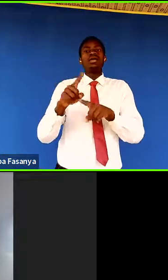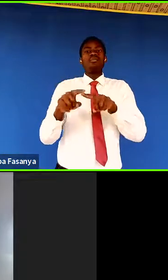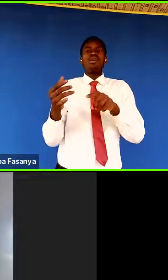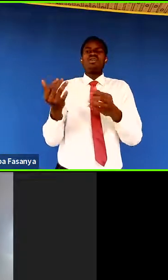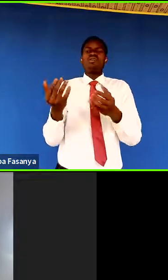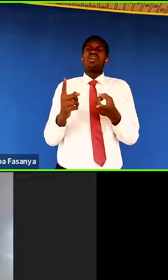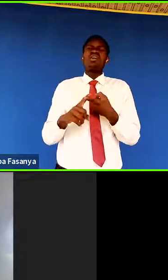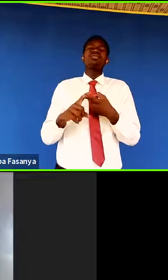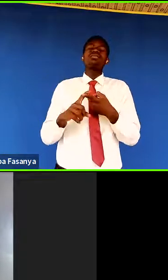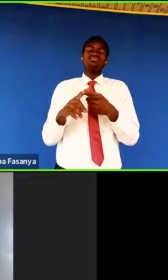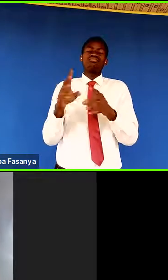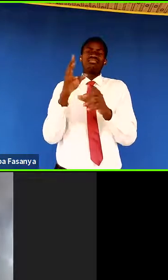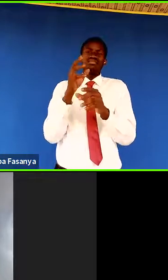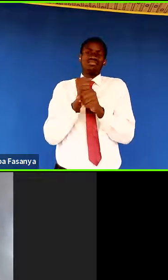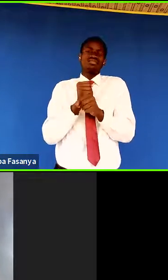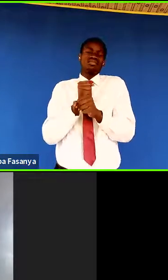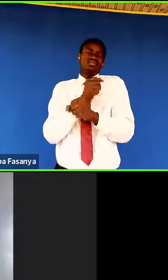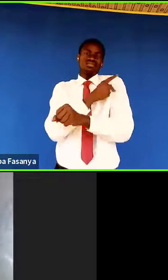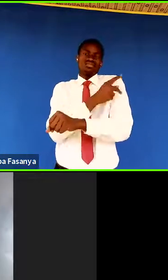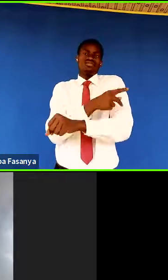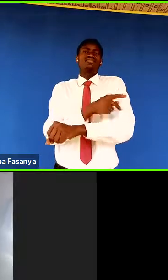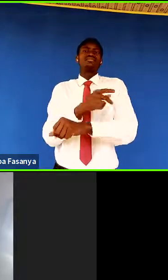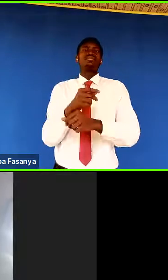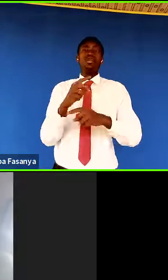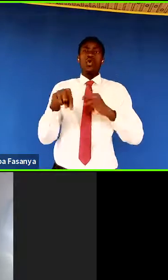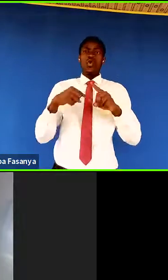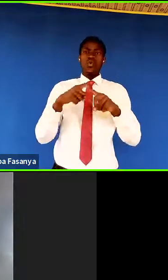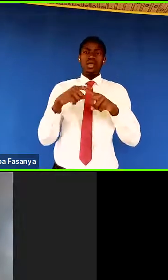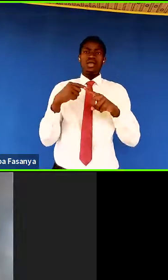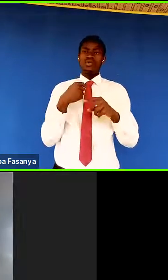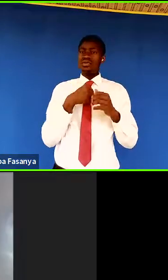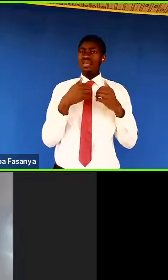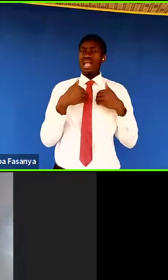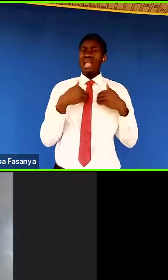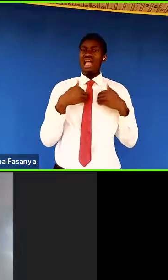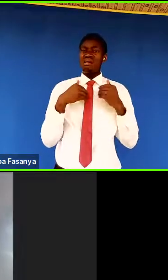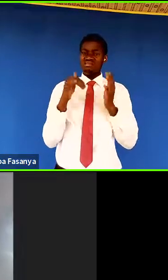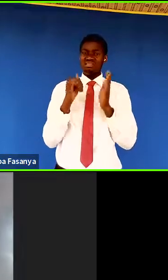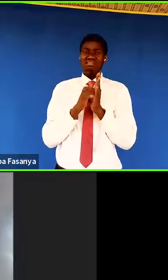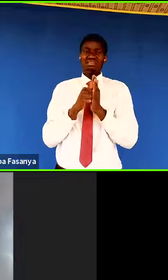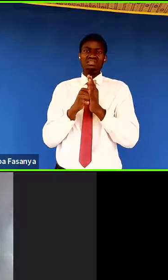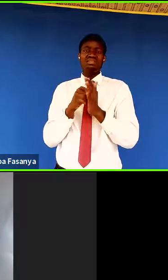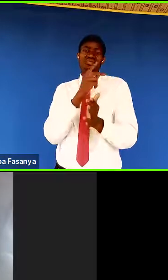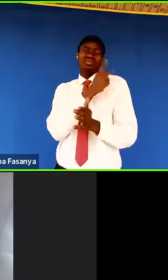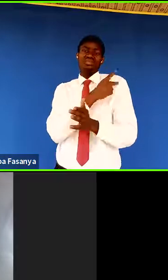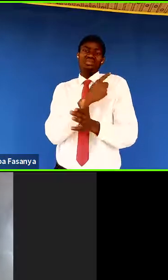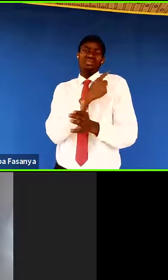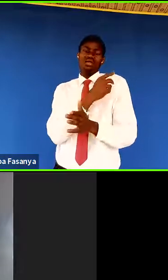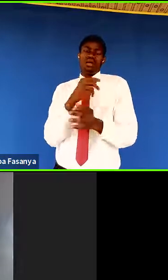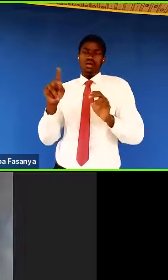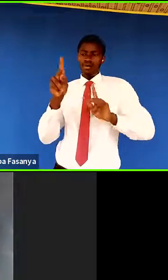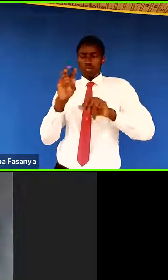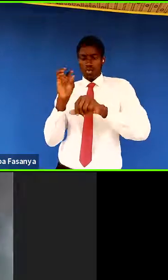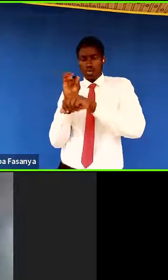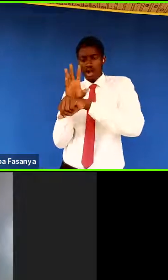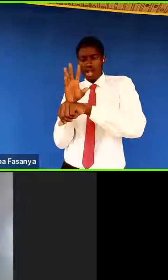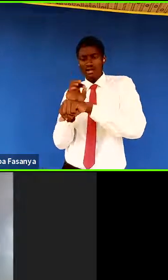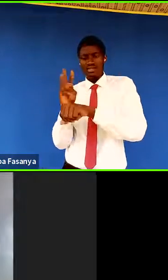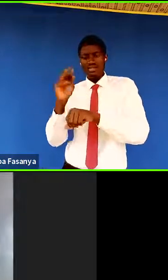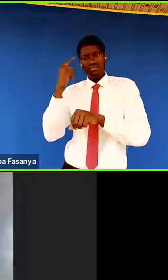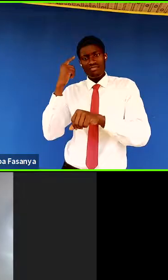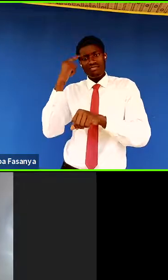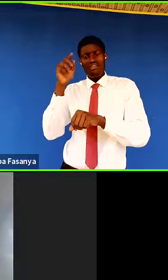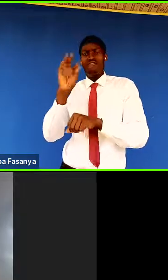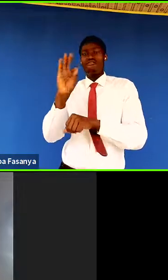fertility. So right now, when we have such patients, people counsel them for fertility preservation. That, oh, this option is available,